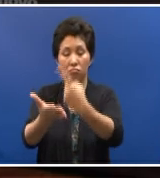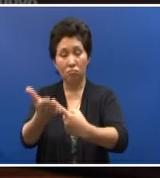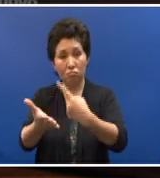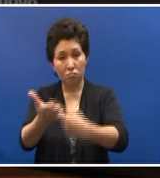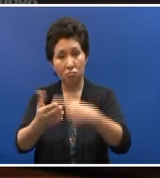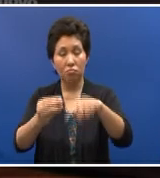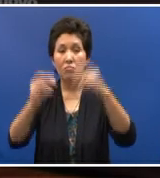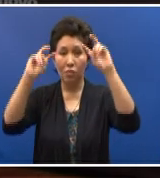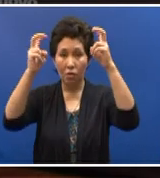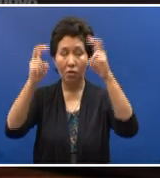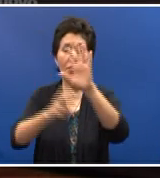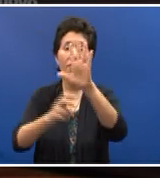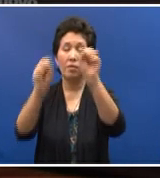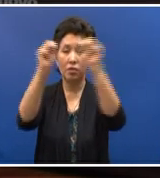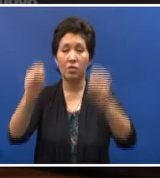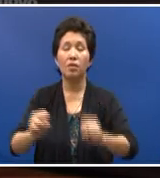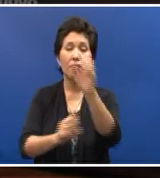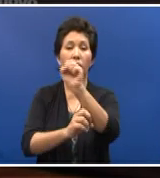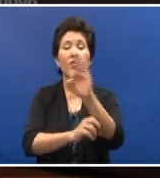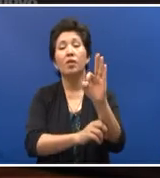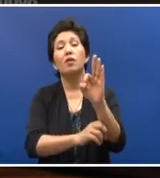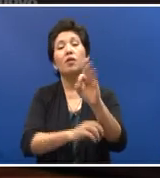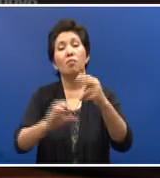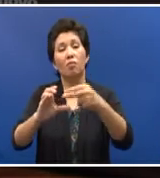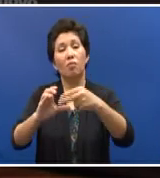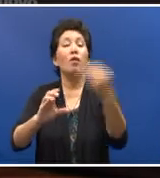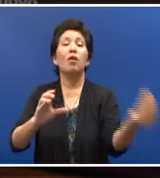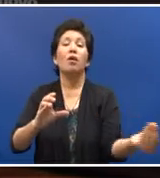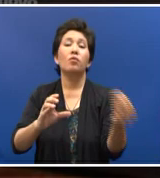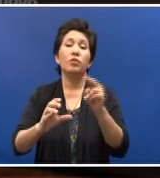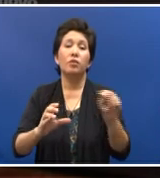topic 5 for systems of production. Okay.